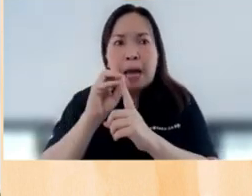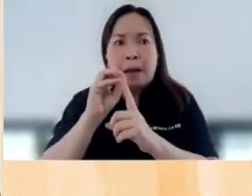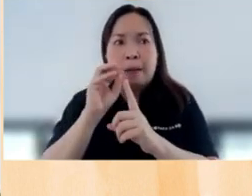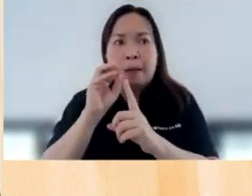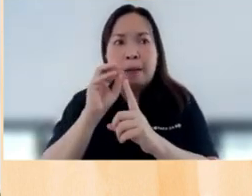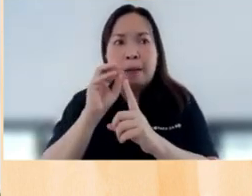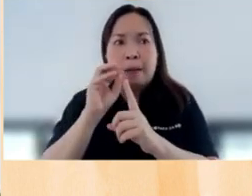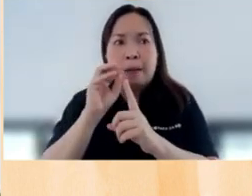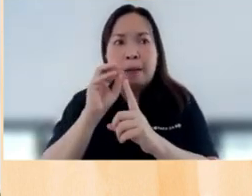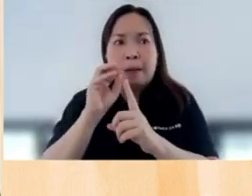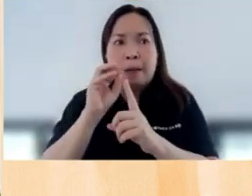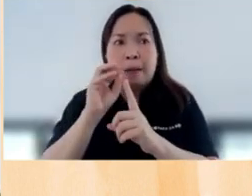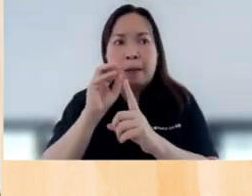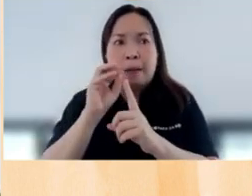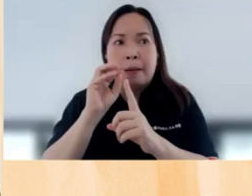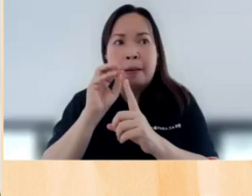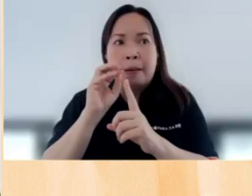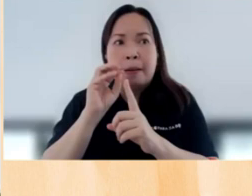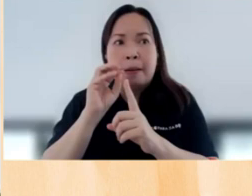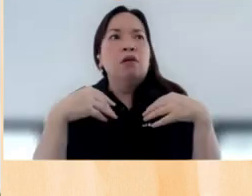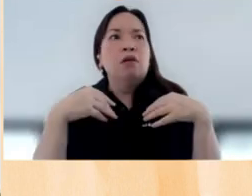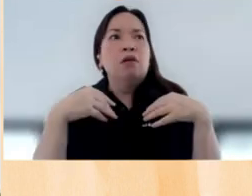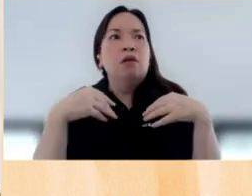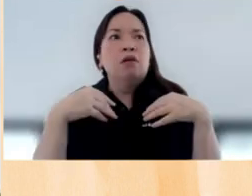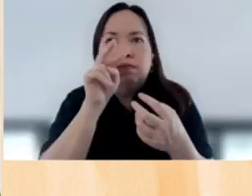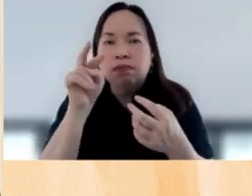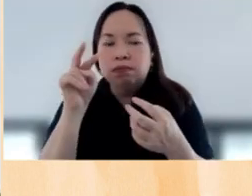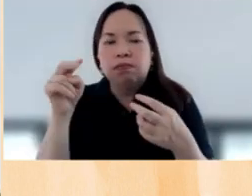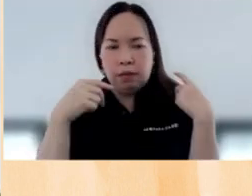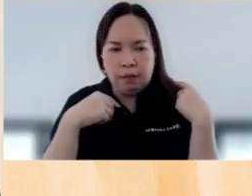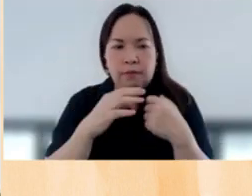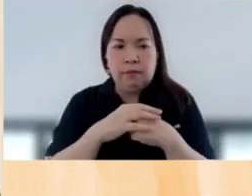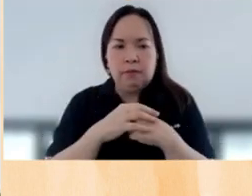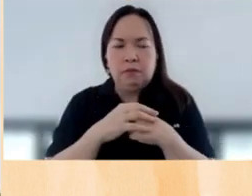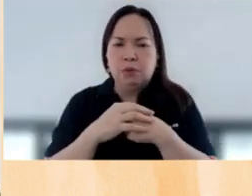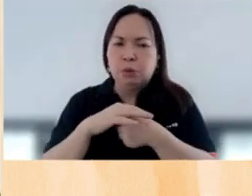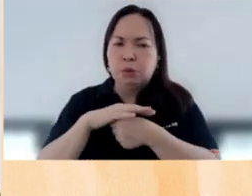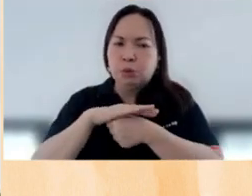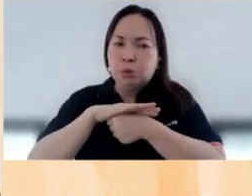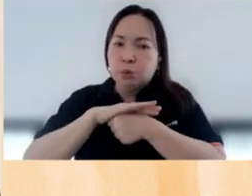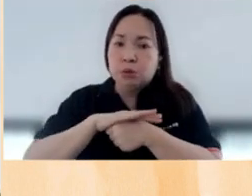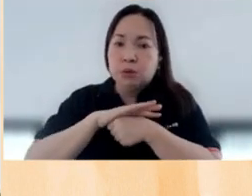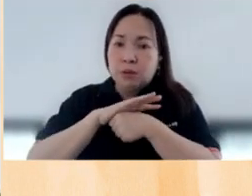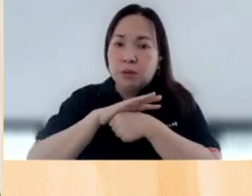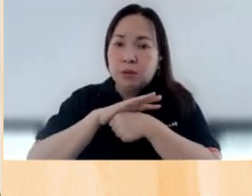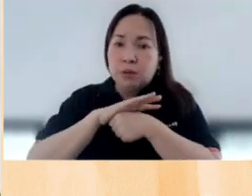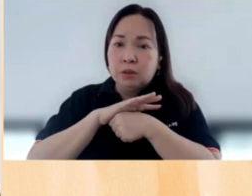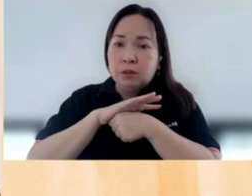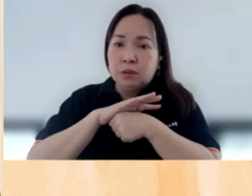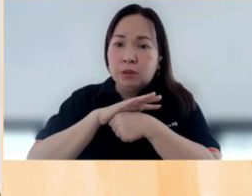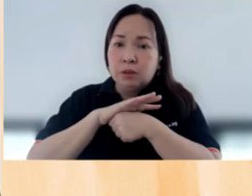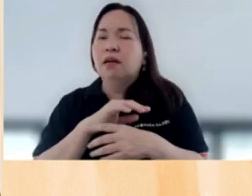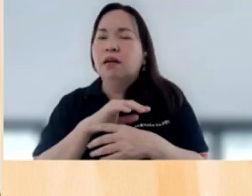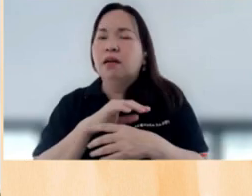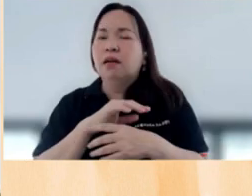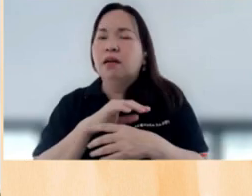stress based on socioeconomic factors, race, ethnicity, or gender or